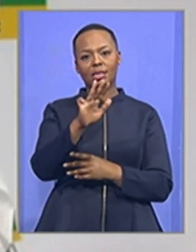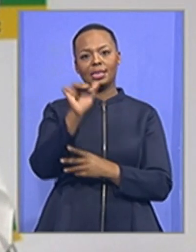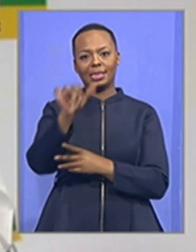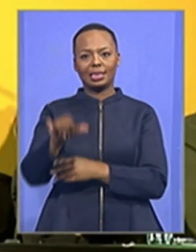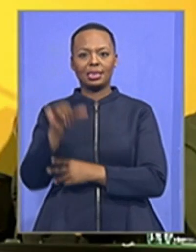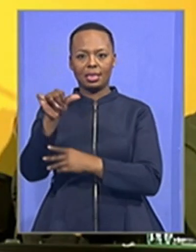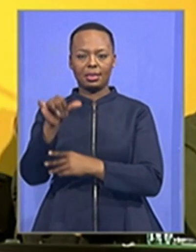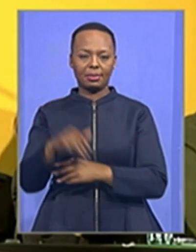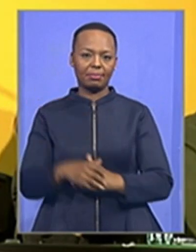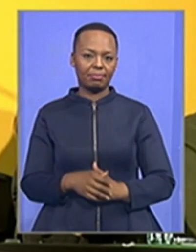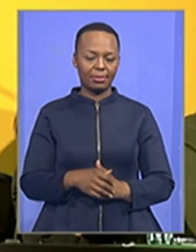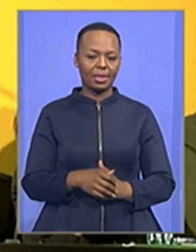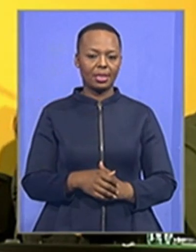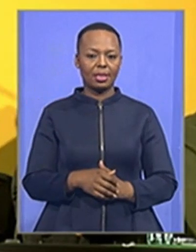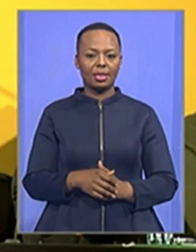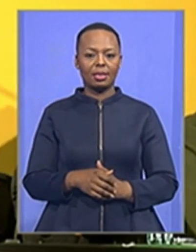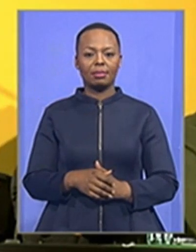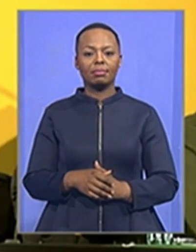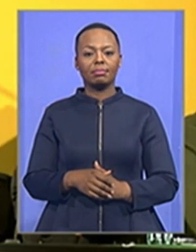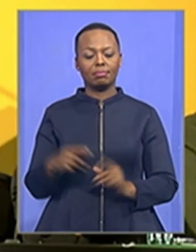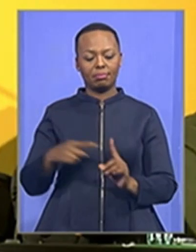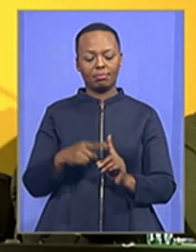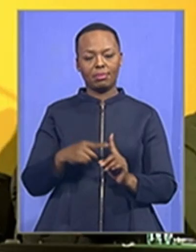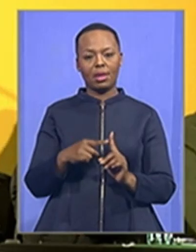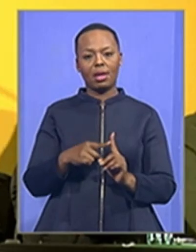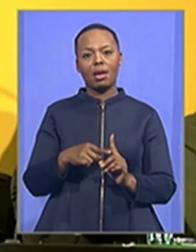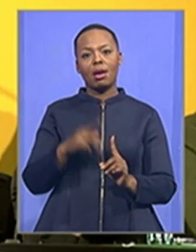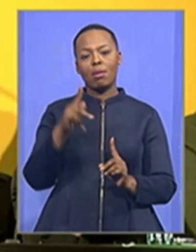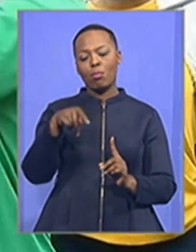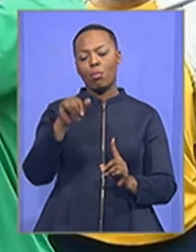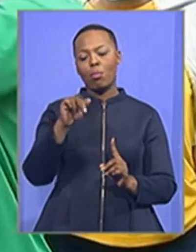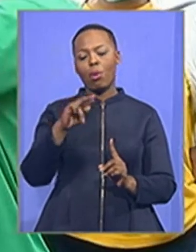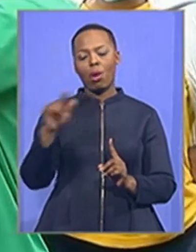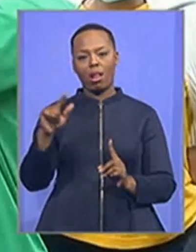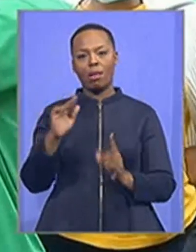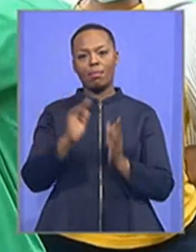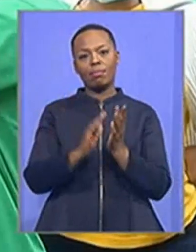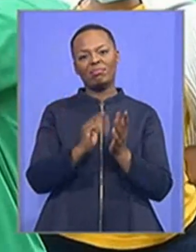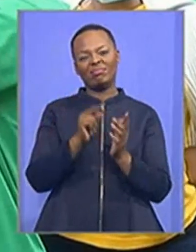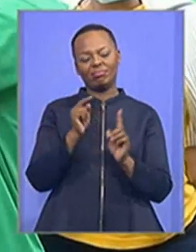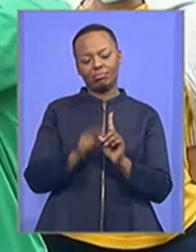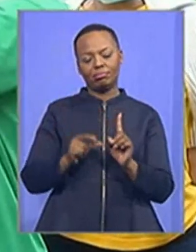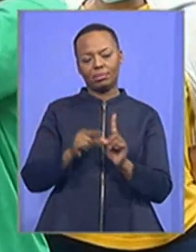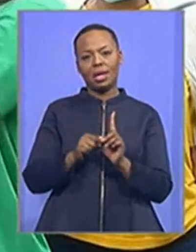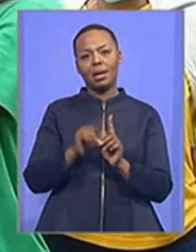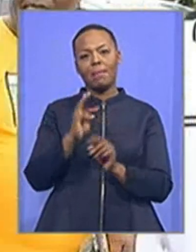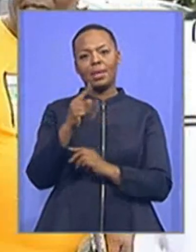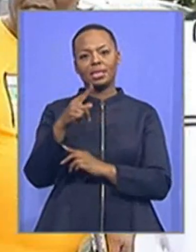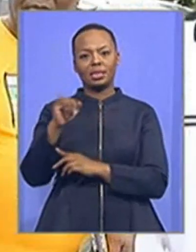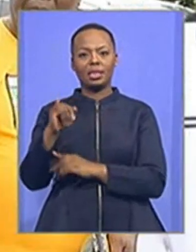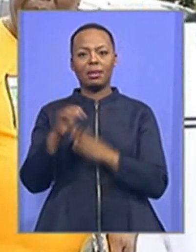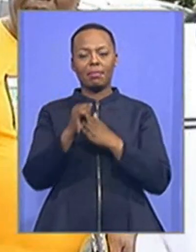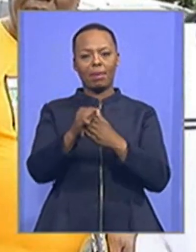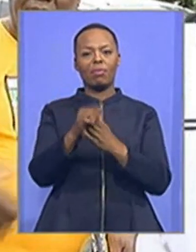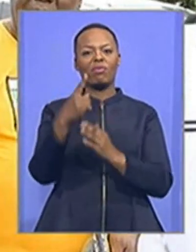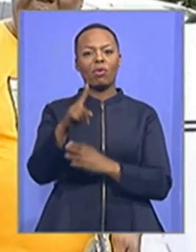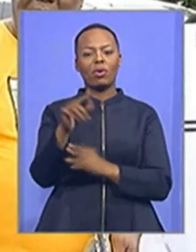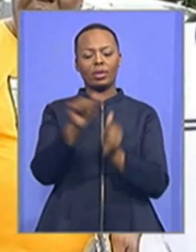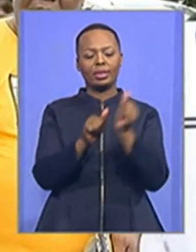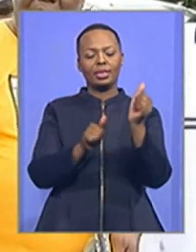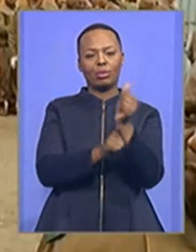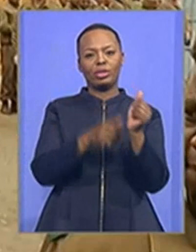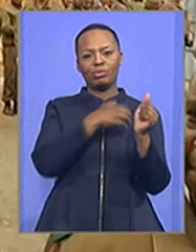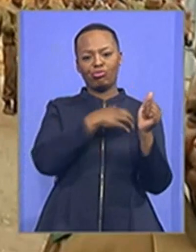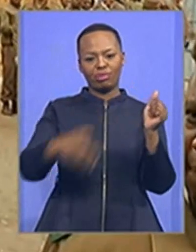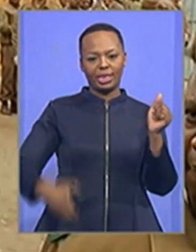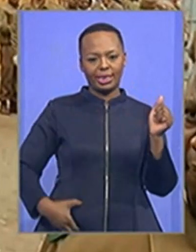916. Motsholamatlotlo-kakaretso wa ANC Paul Mashatile o etile pele bjalo ka nkgethe maemong a botlatsa MoPresidente bja